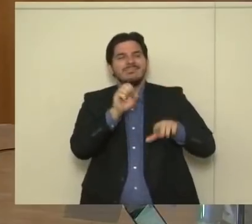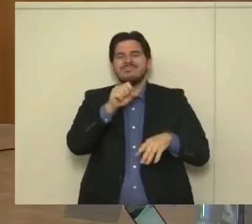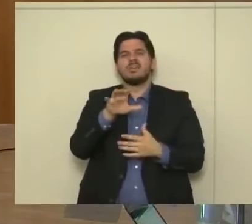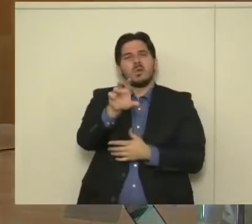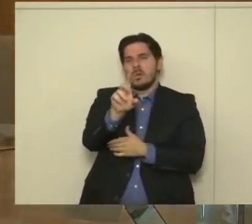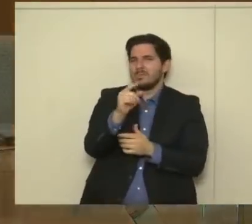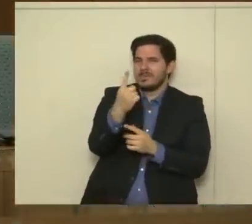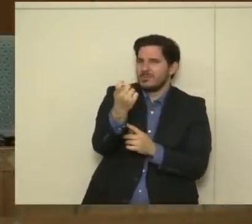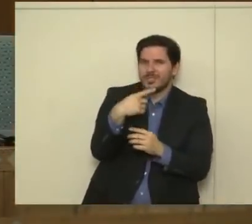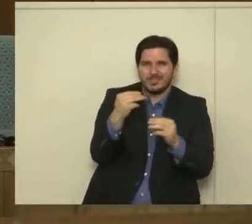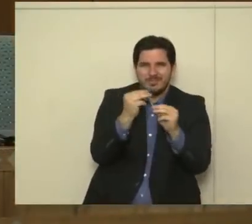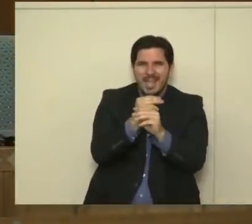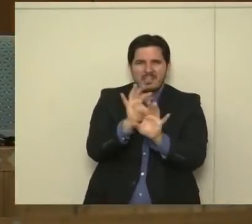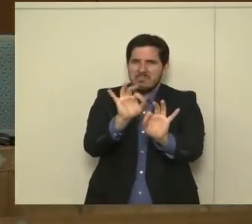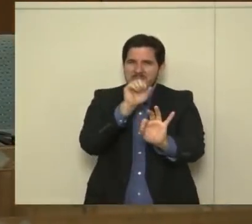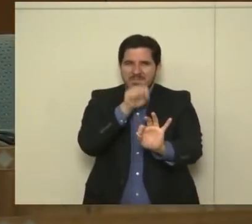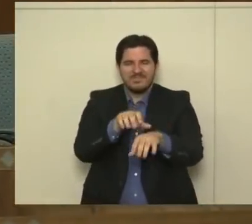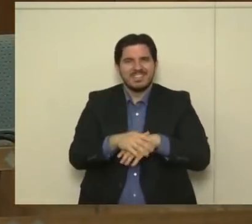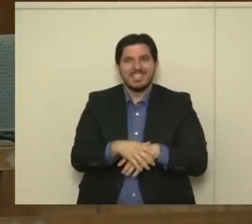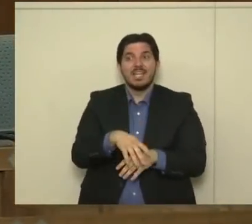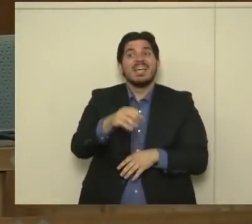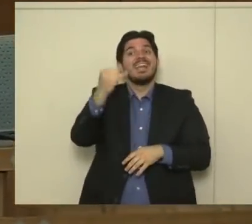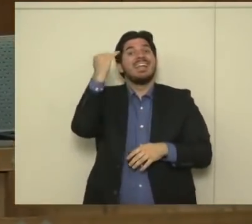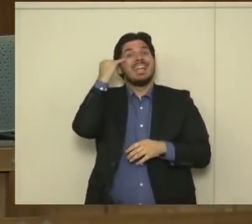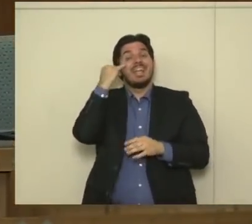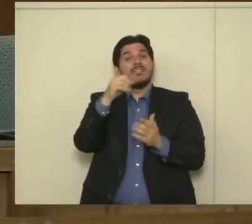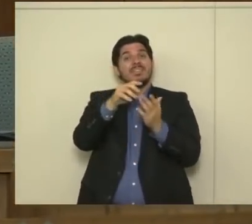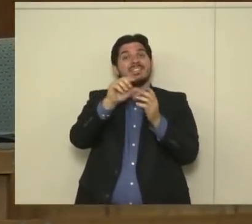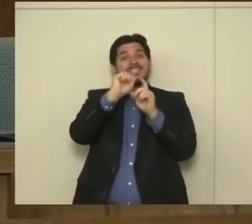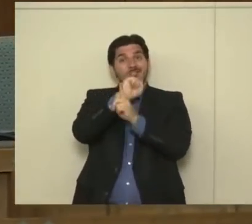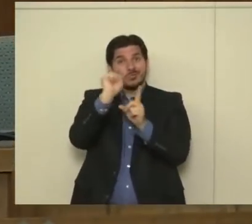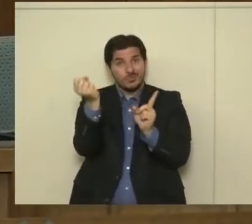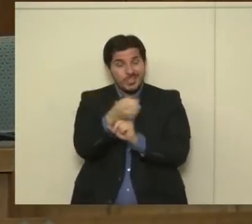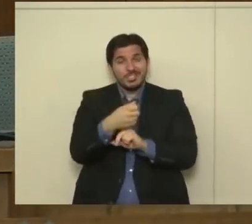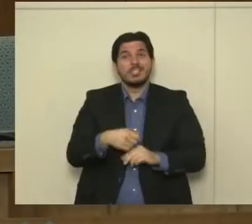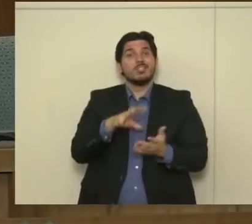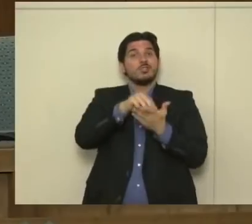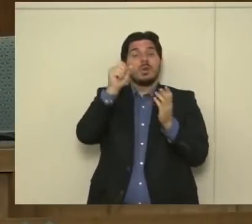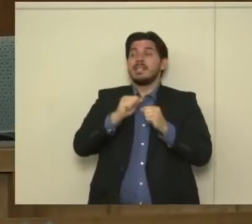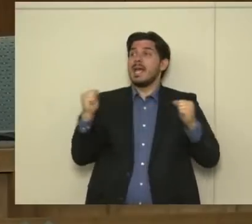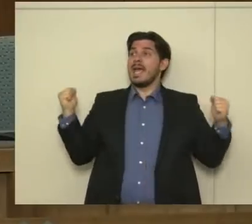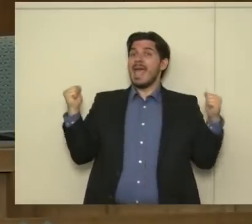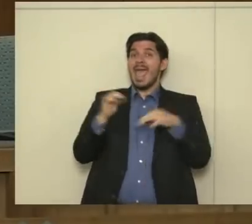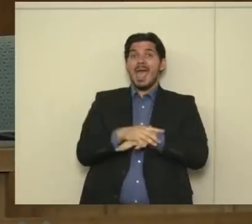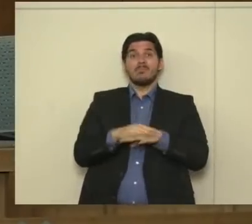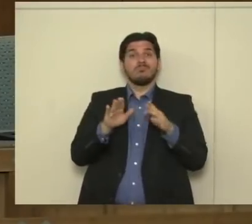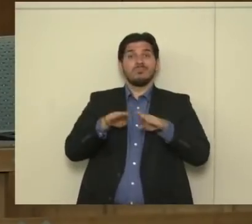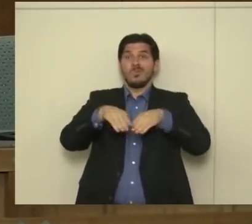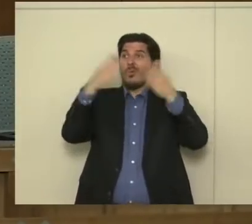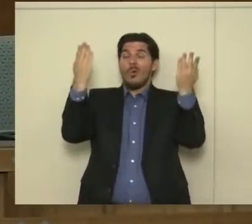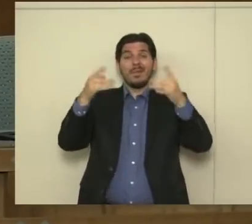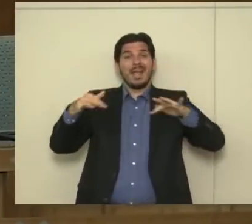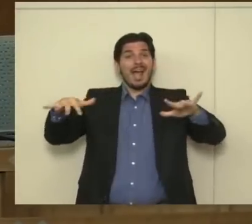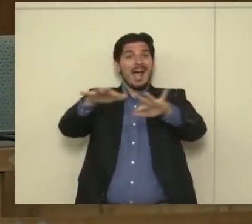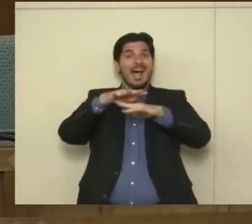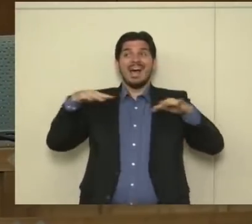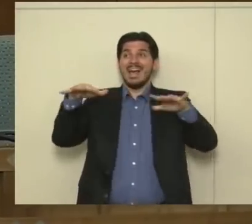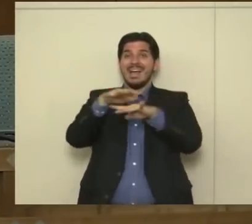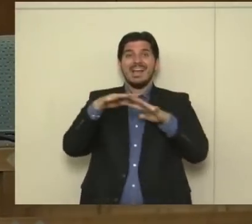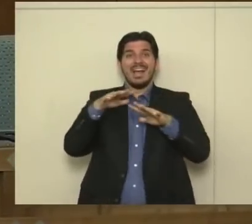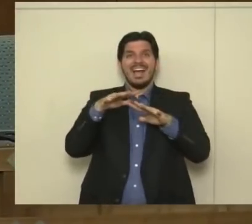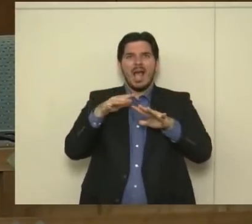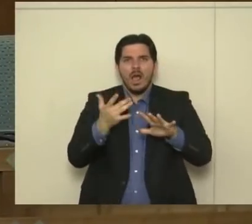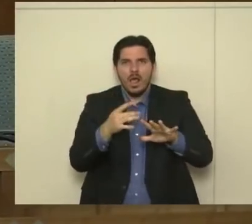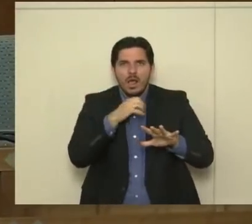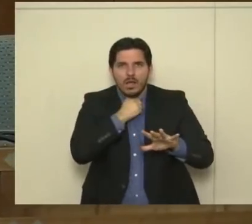half the students back, you have half the potential spread, and with that being exponential, it makes a significant difference. We want to